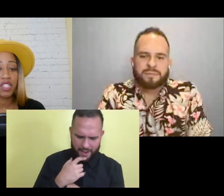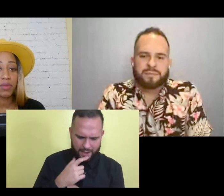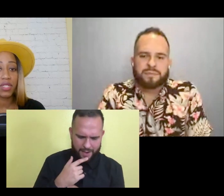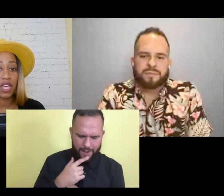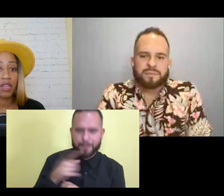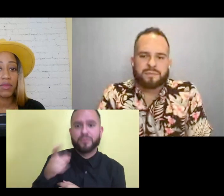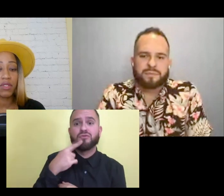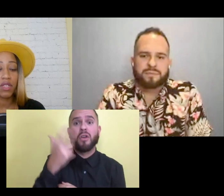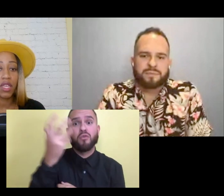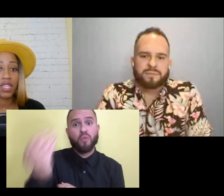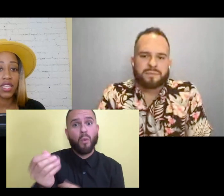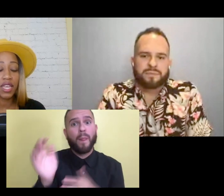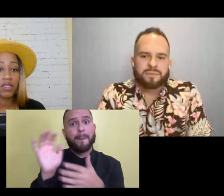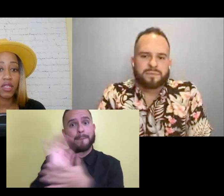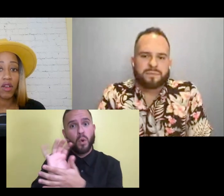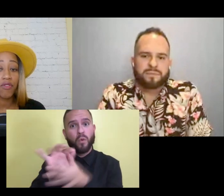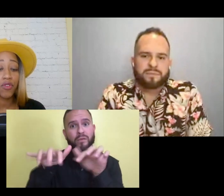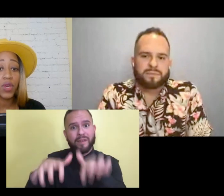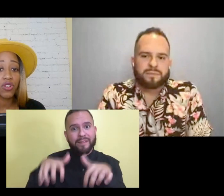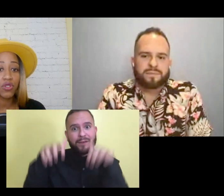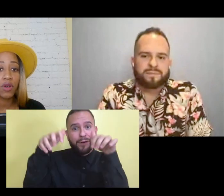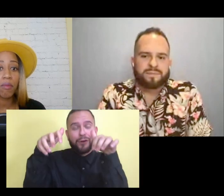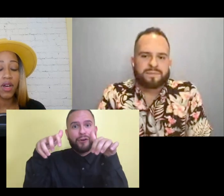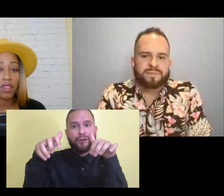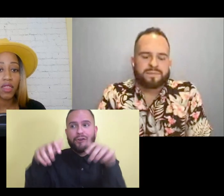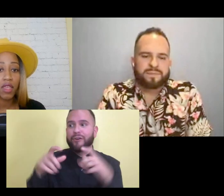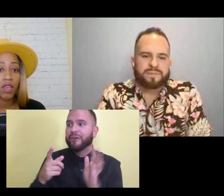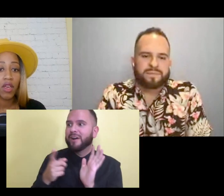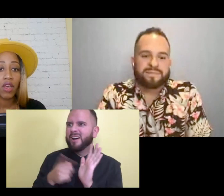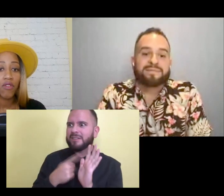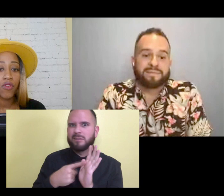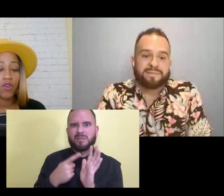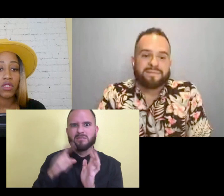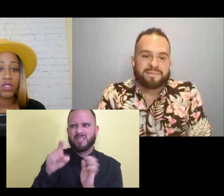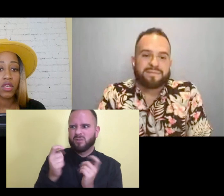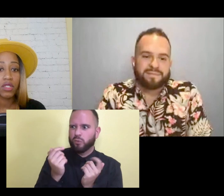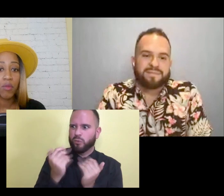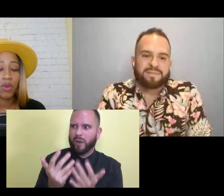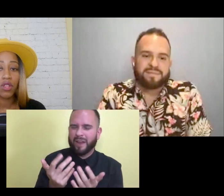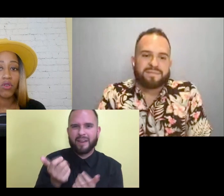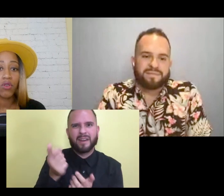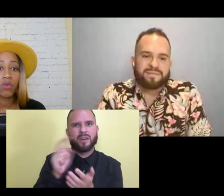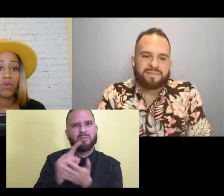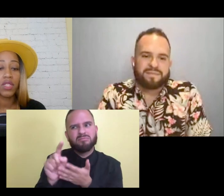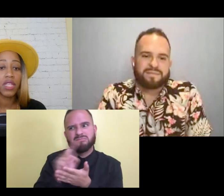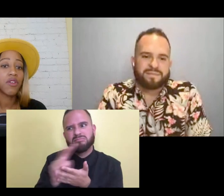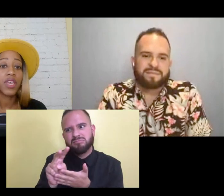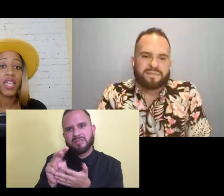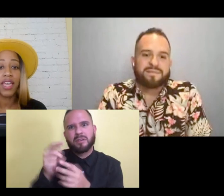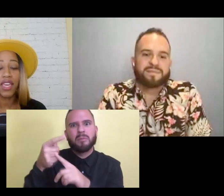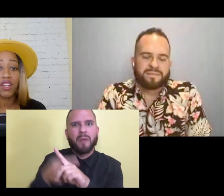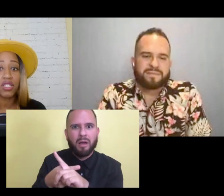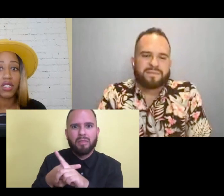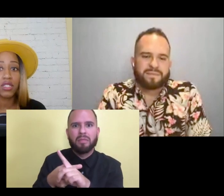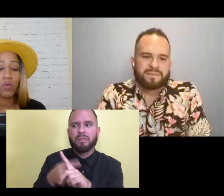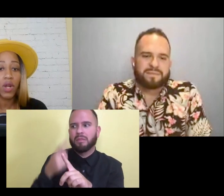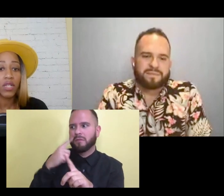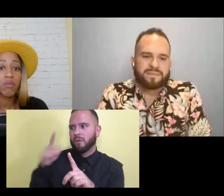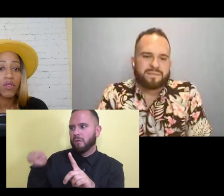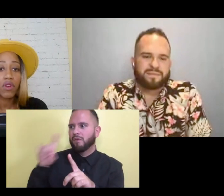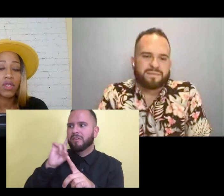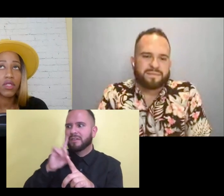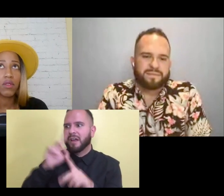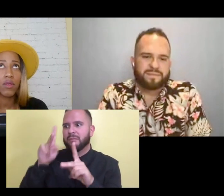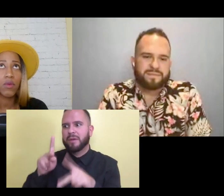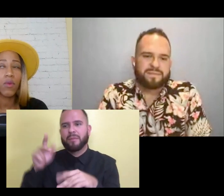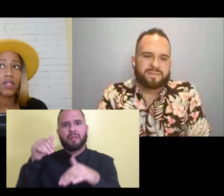movie theater, sometimes it takes a few weeks or to a month for someone who, cannot hear to